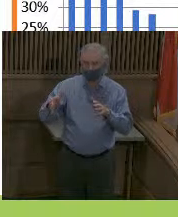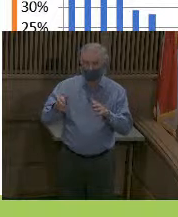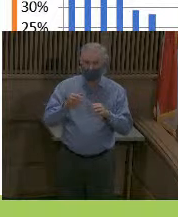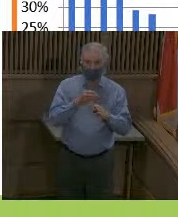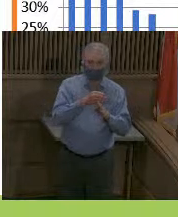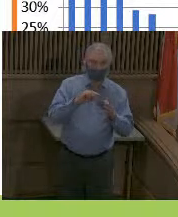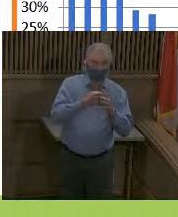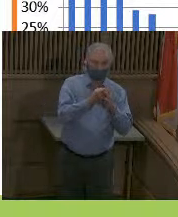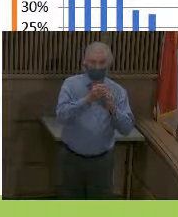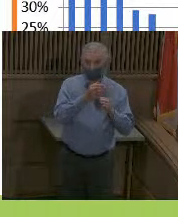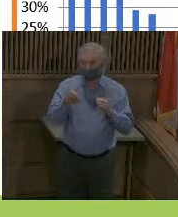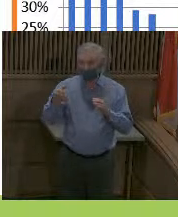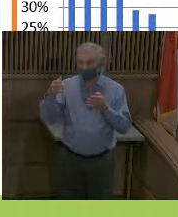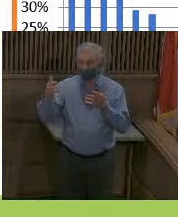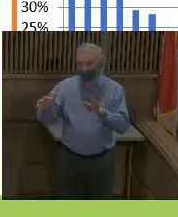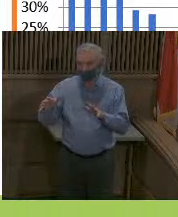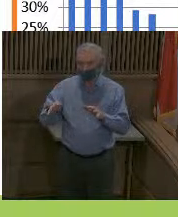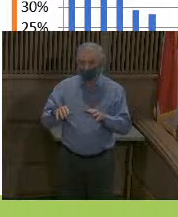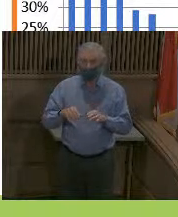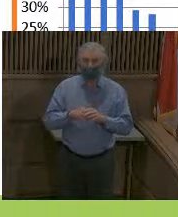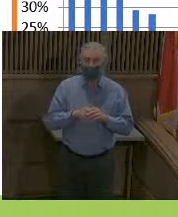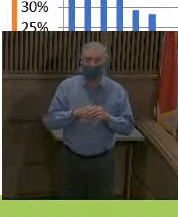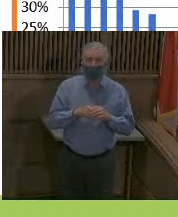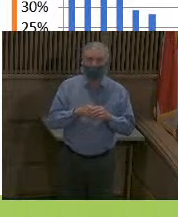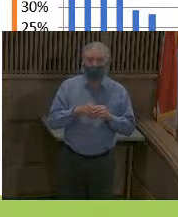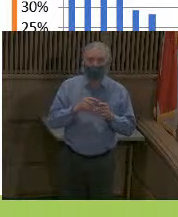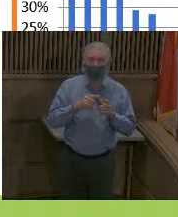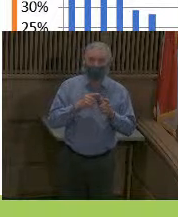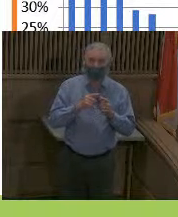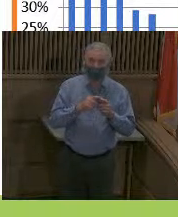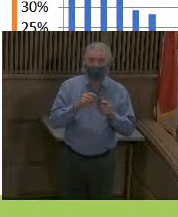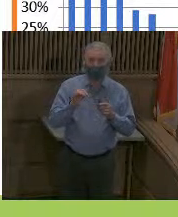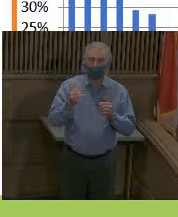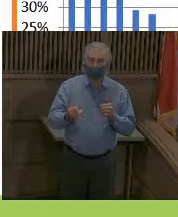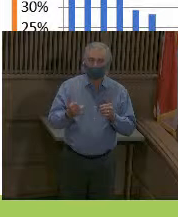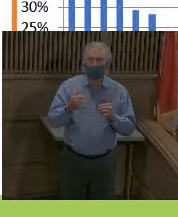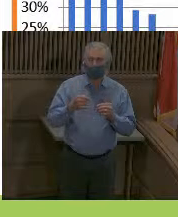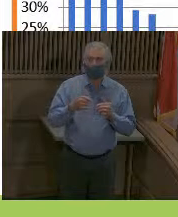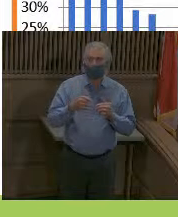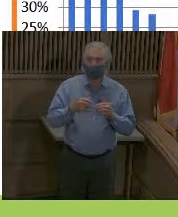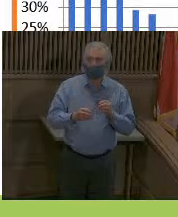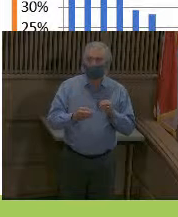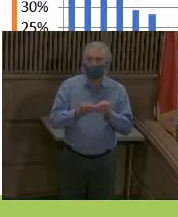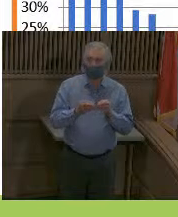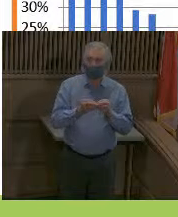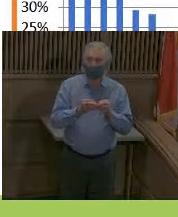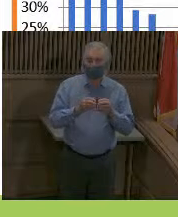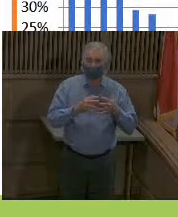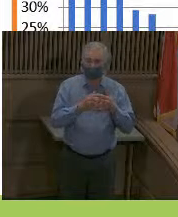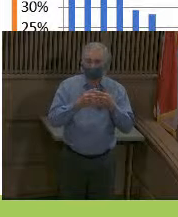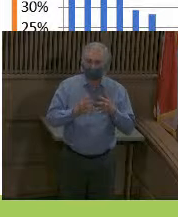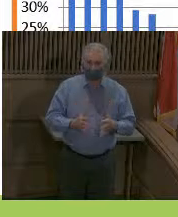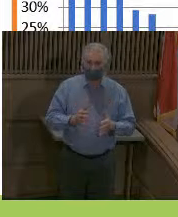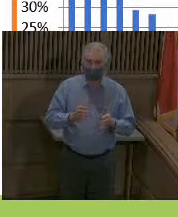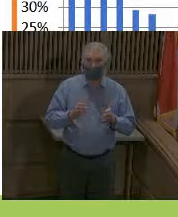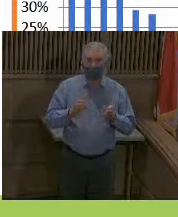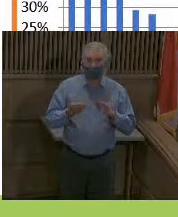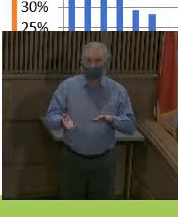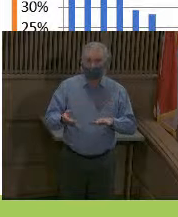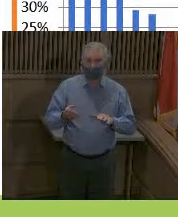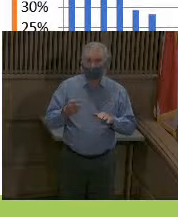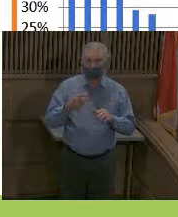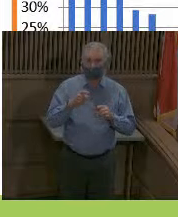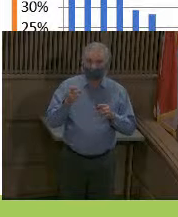people the number of service members we lost during World War II, and that's to a single entity, which is coronavirus. So it is still very present. It is still very